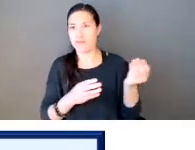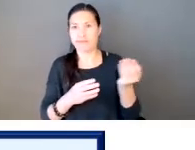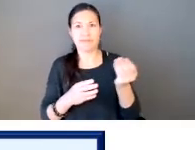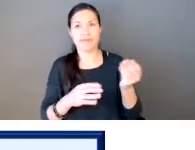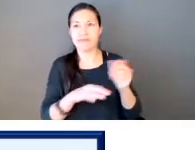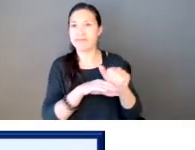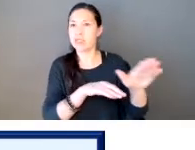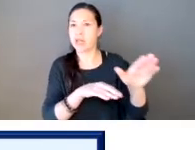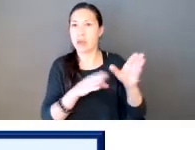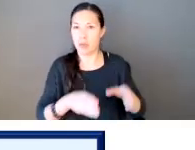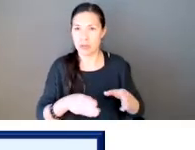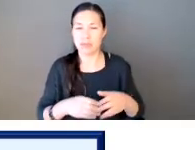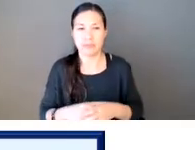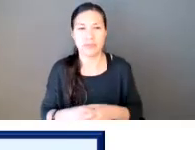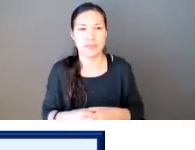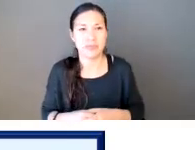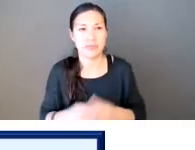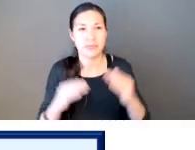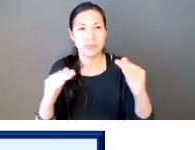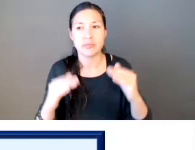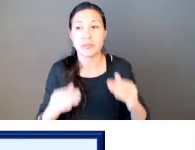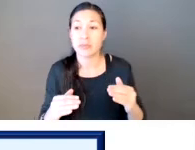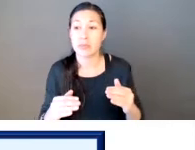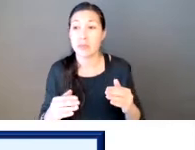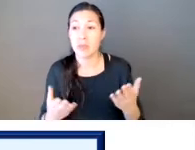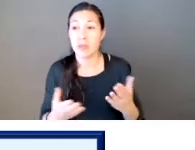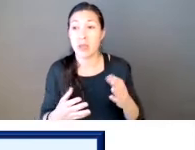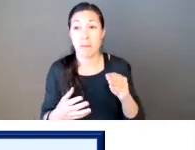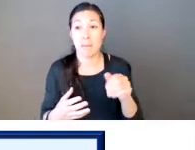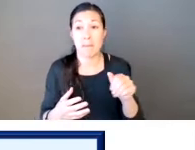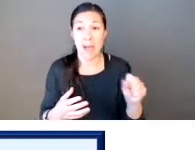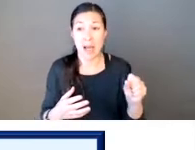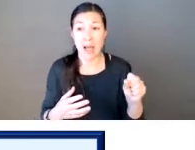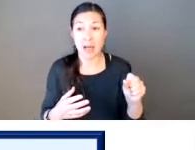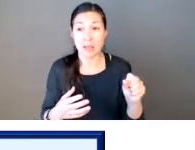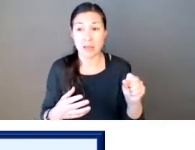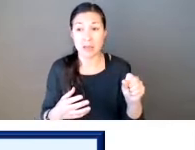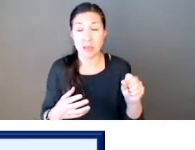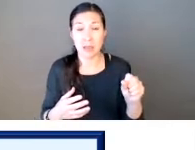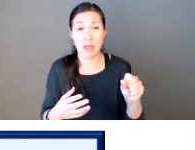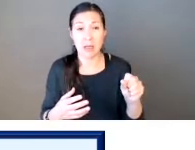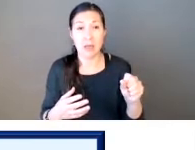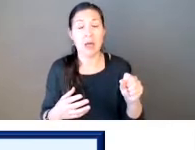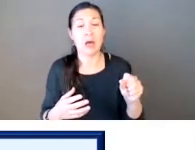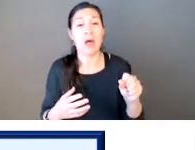We do have not just in Massachusetts, but overall an aging population,